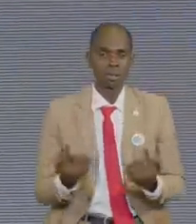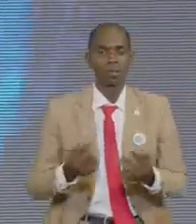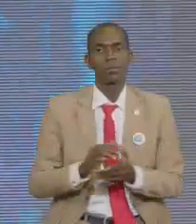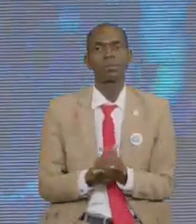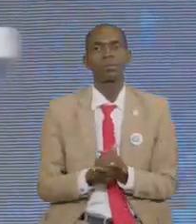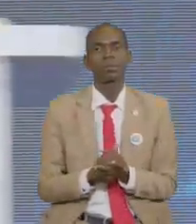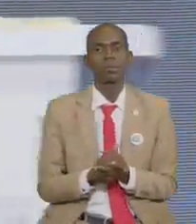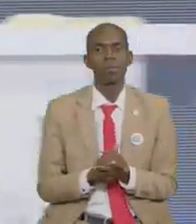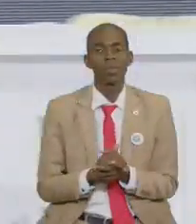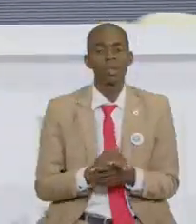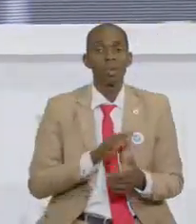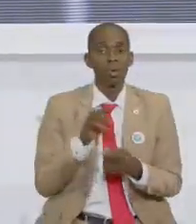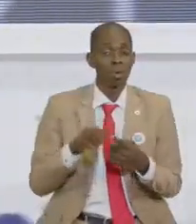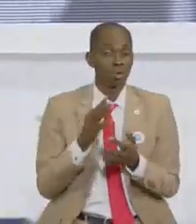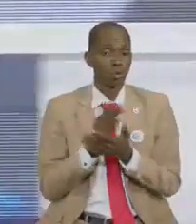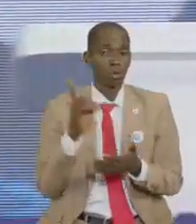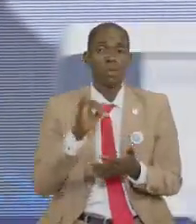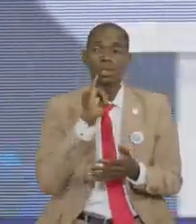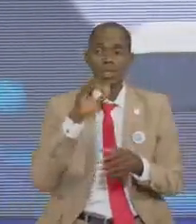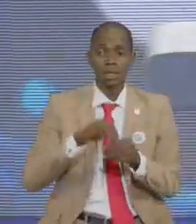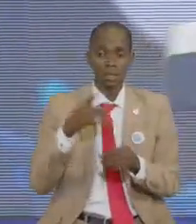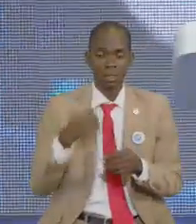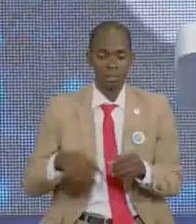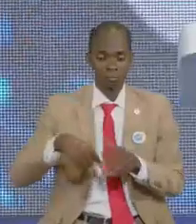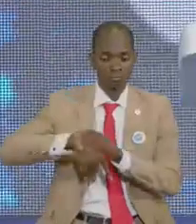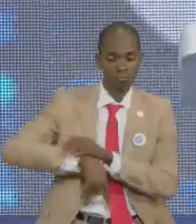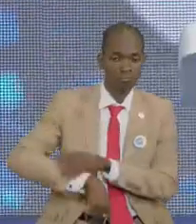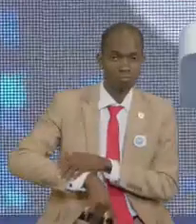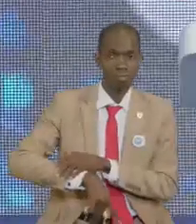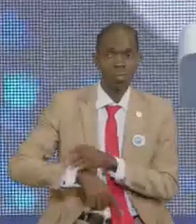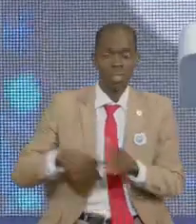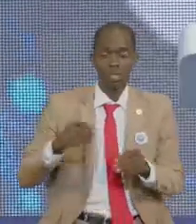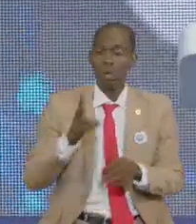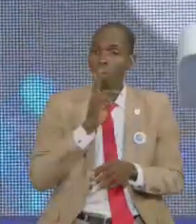When somebody is in the well, the water in the well,